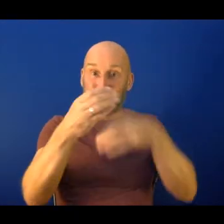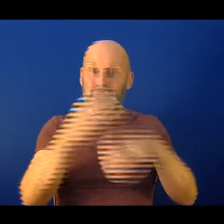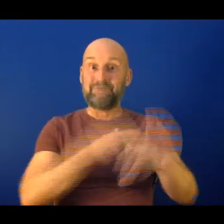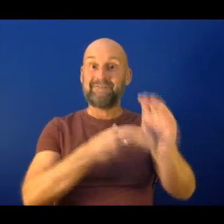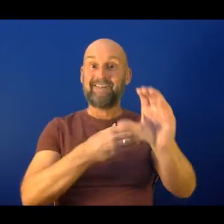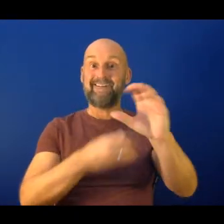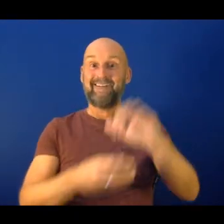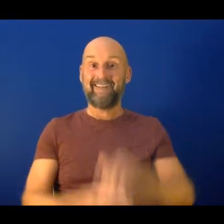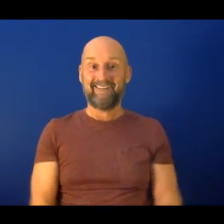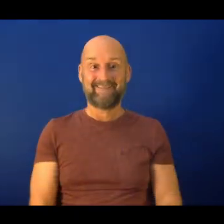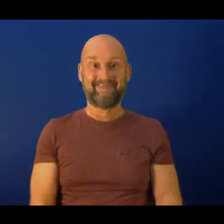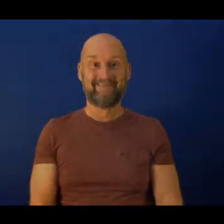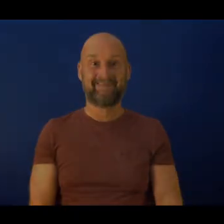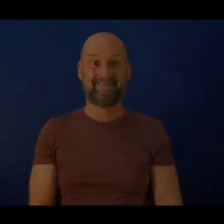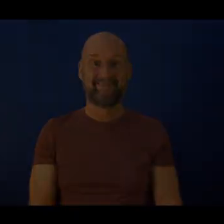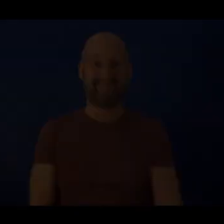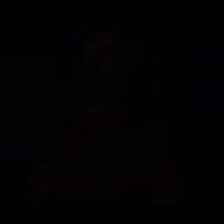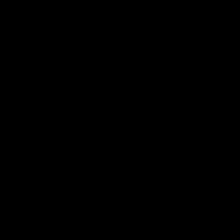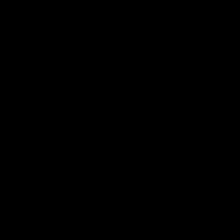chute.